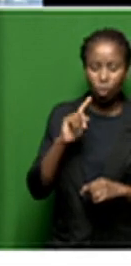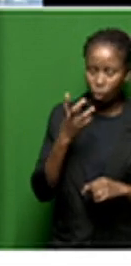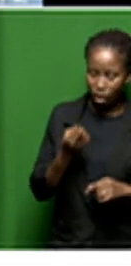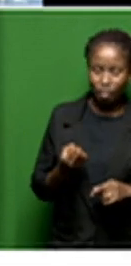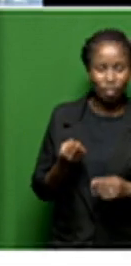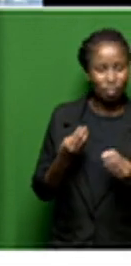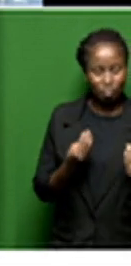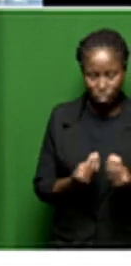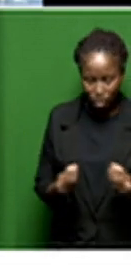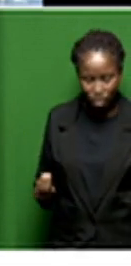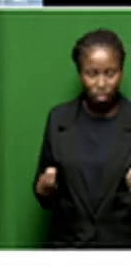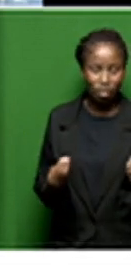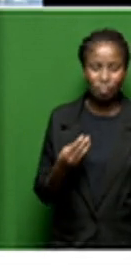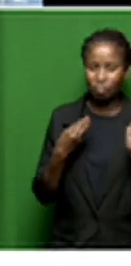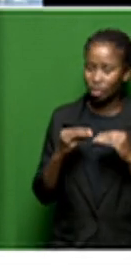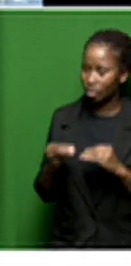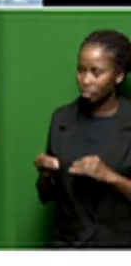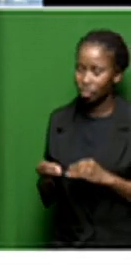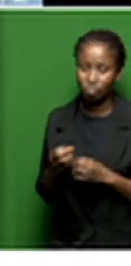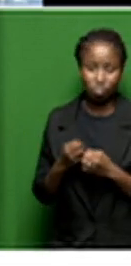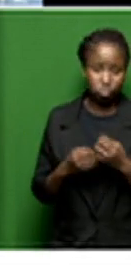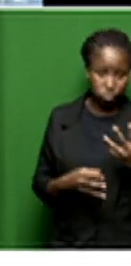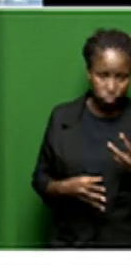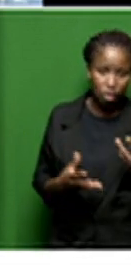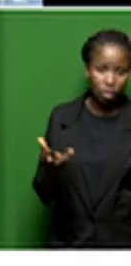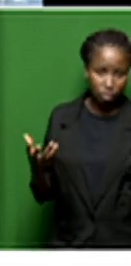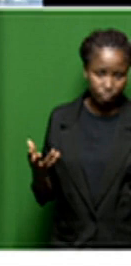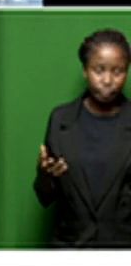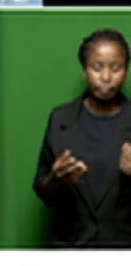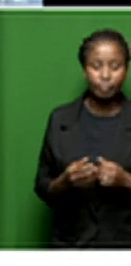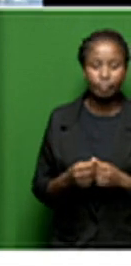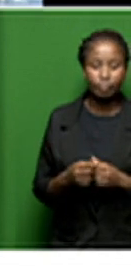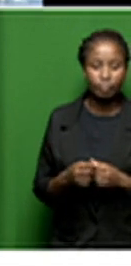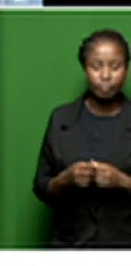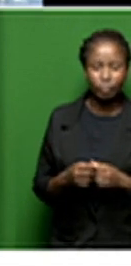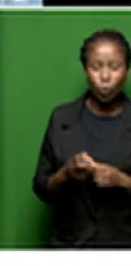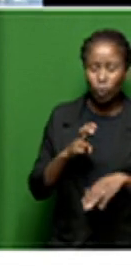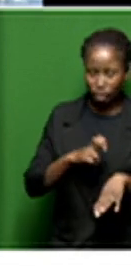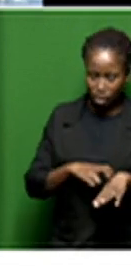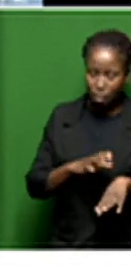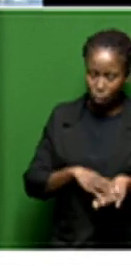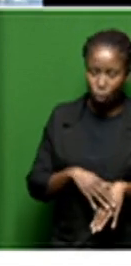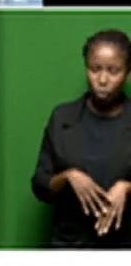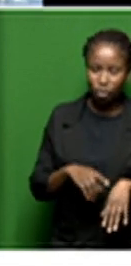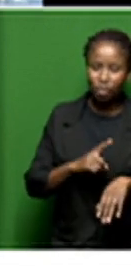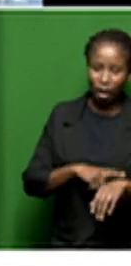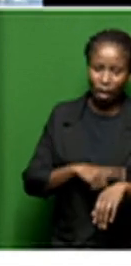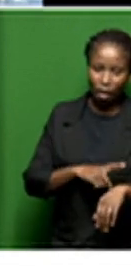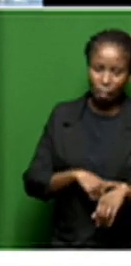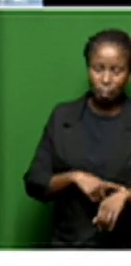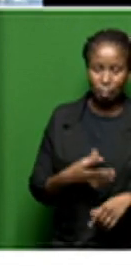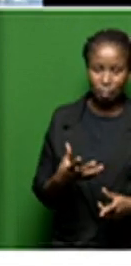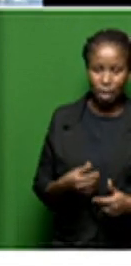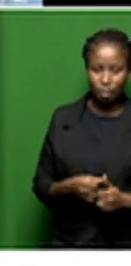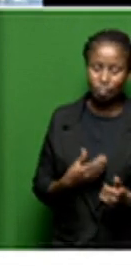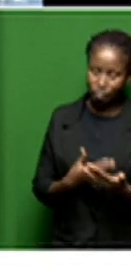children and so on, other obligations we have to meet. So a bit more time, because the rollout has been slow. It